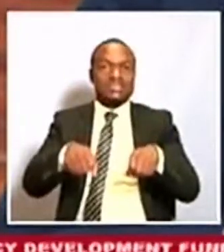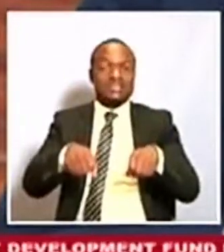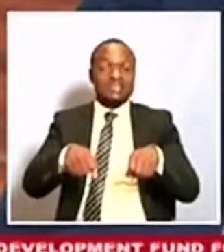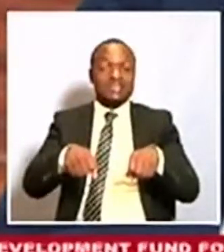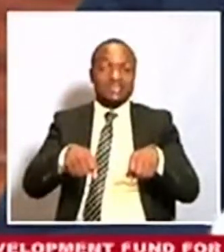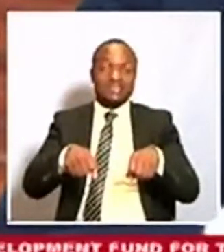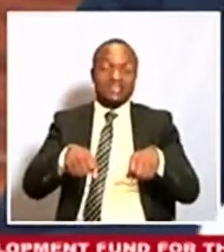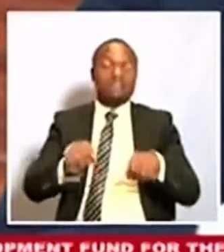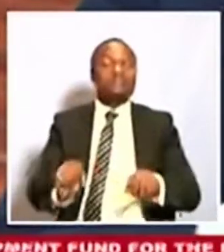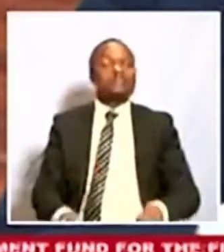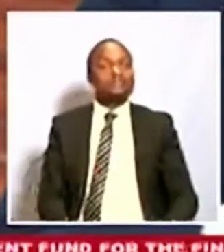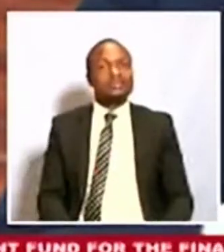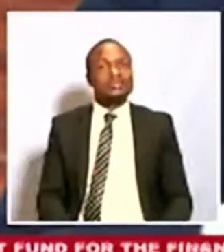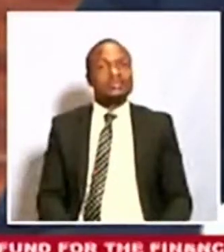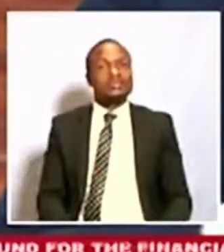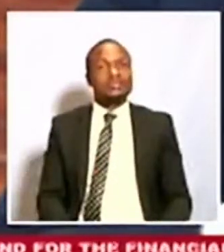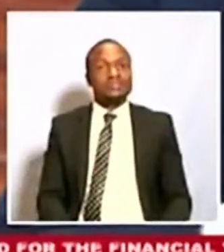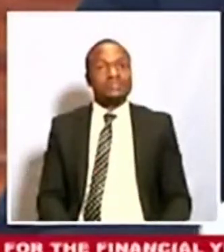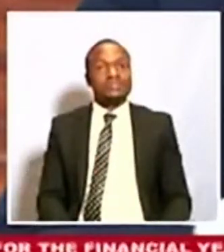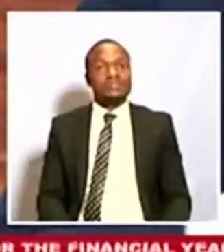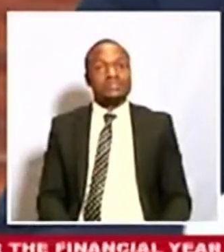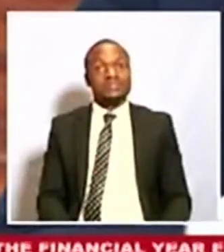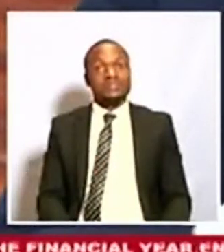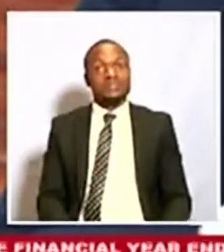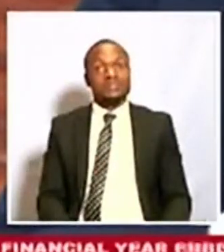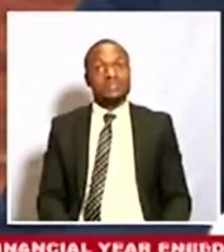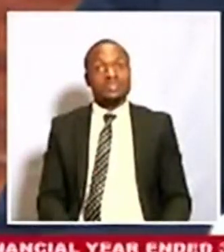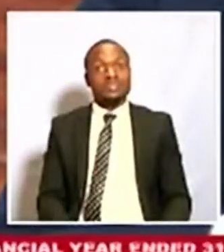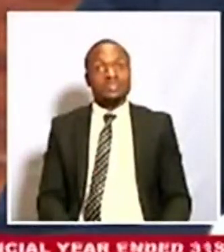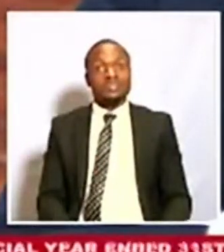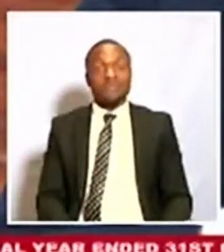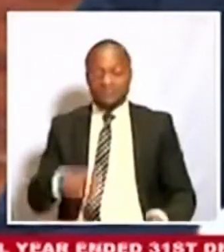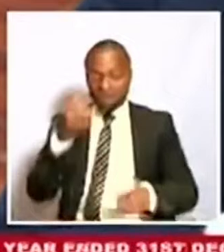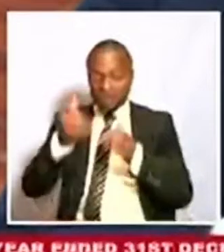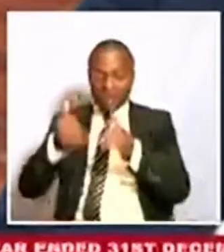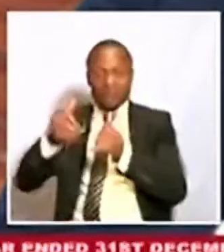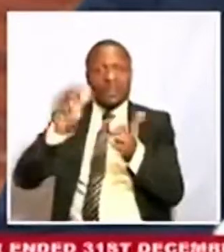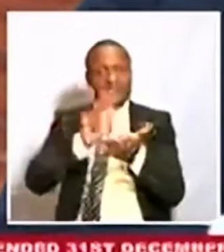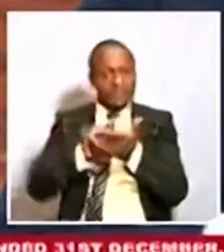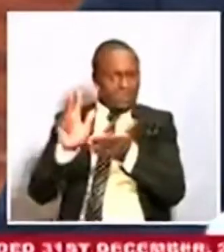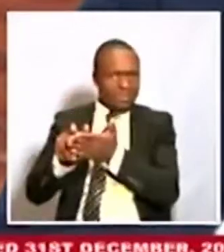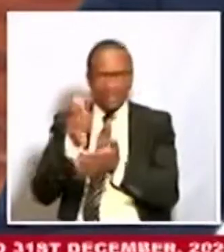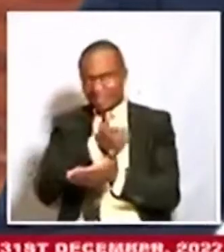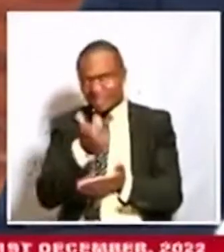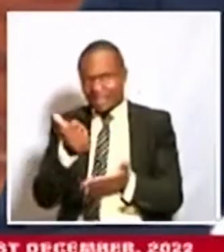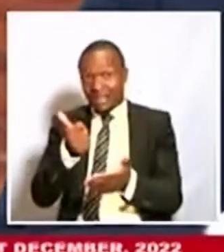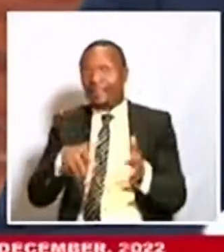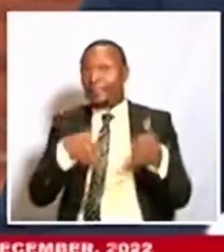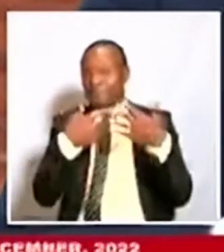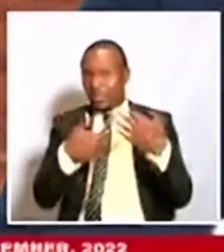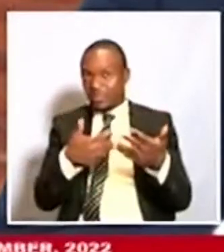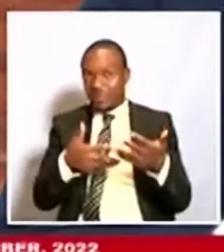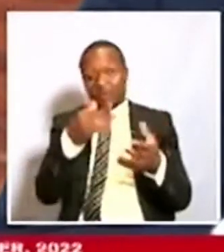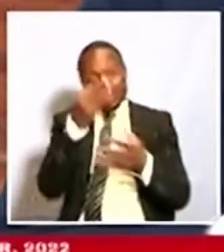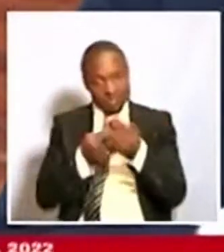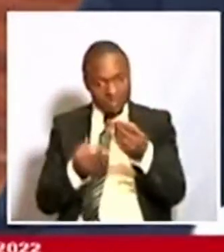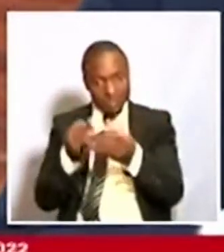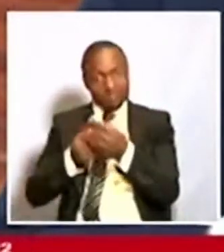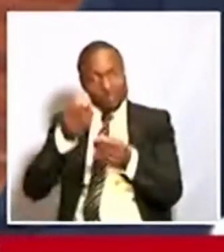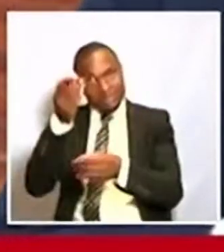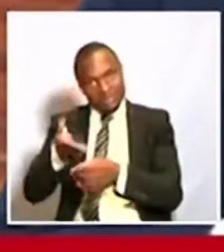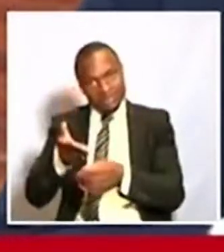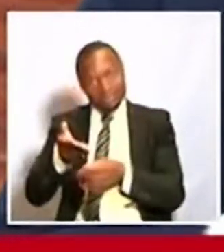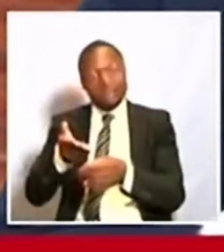make them, you can normalize the signatures, because all the other attachments and documentations were there. So